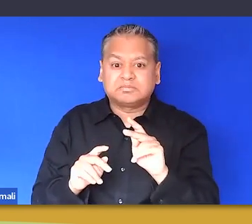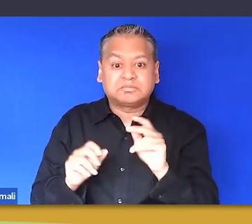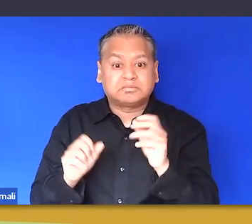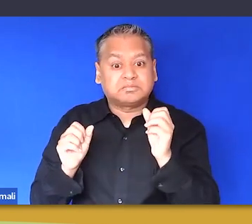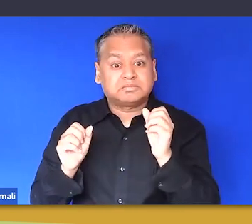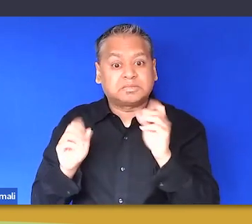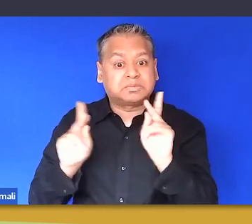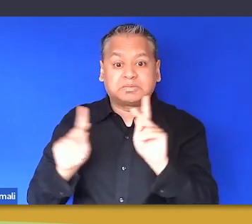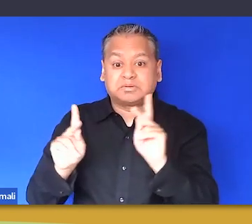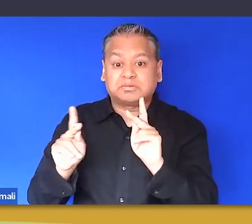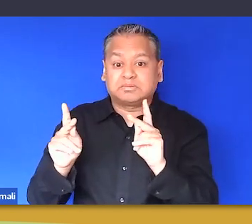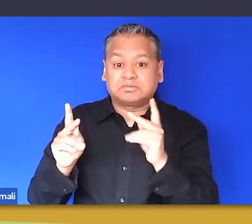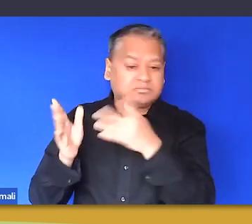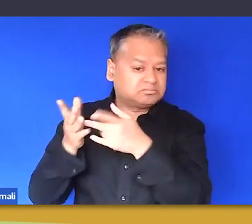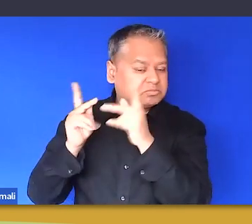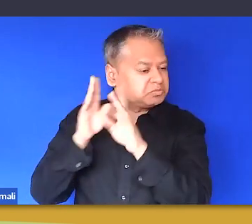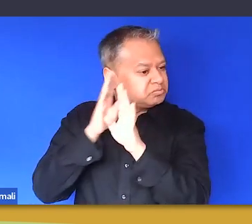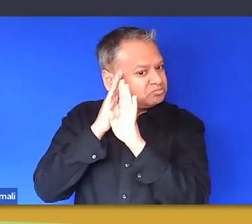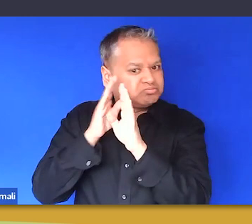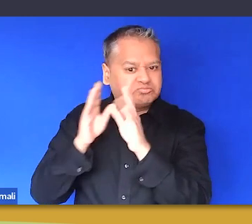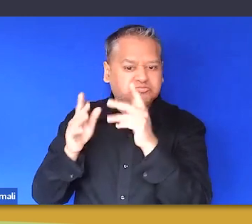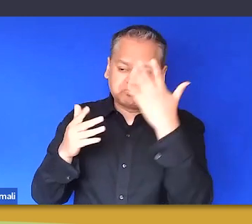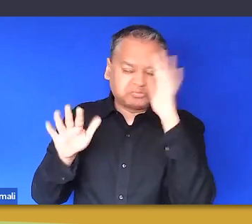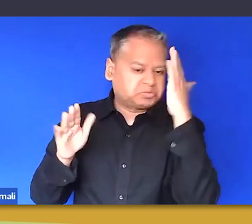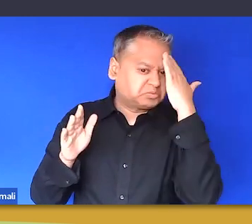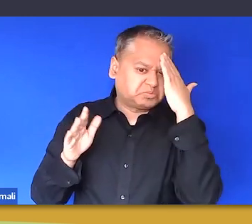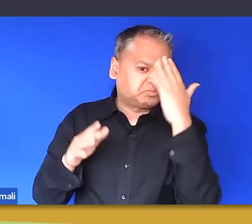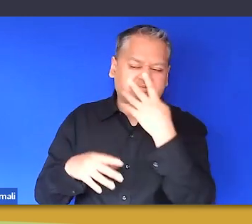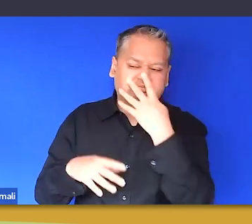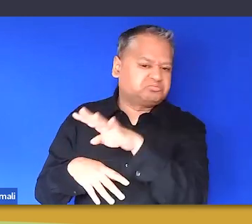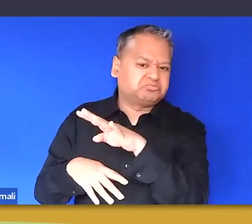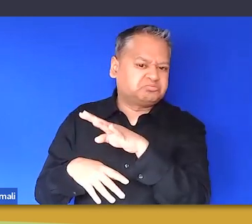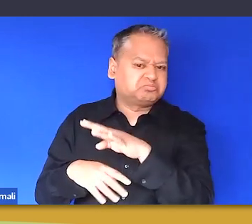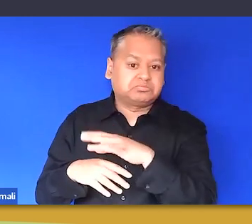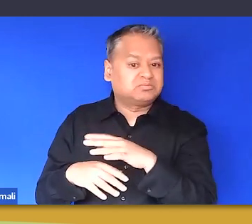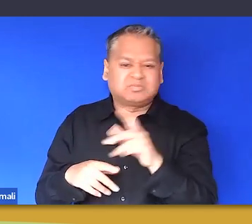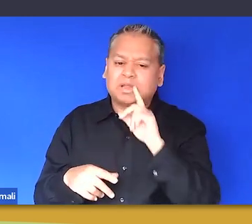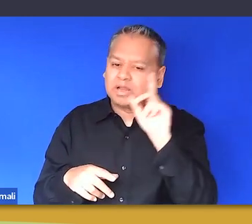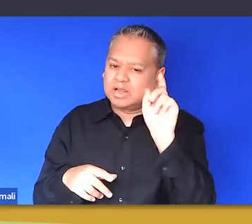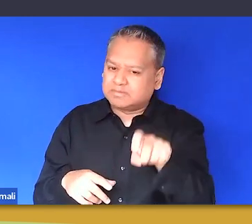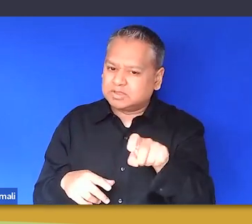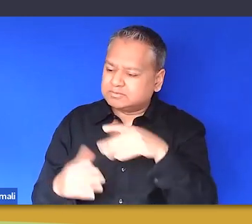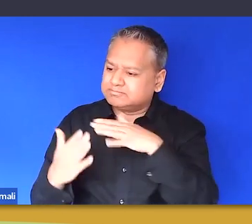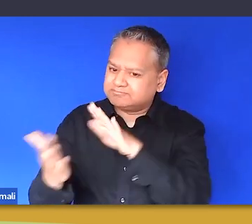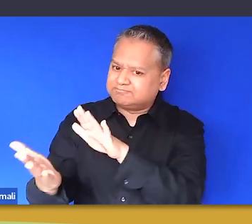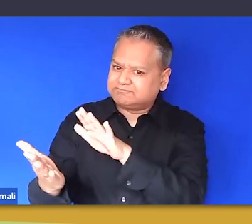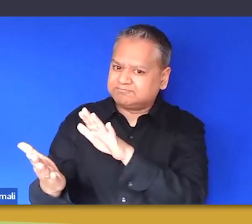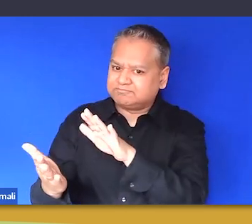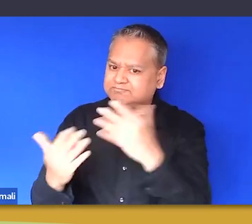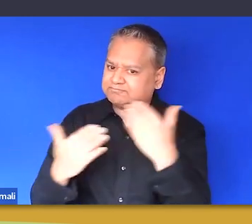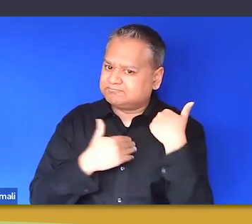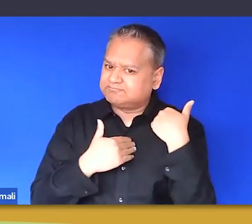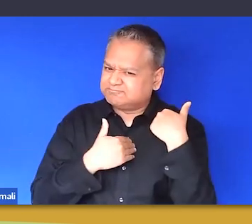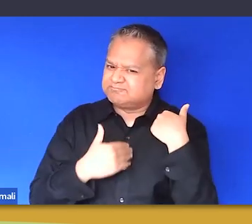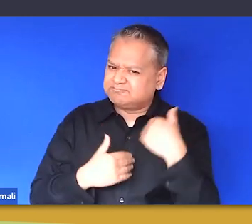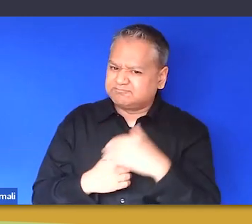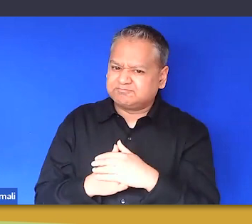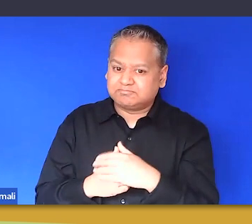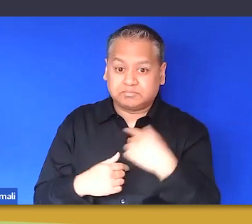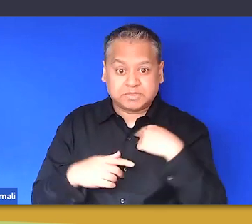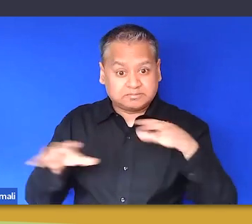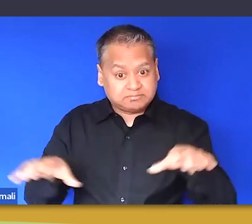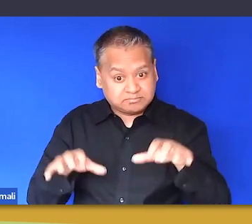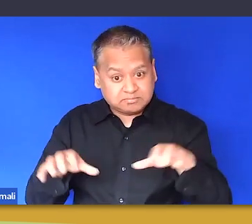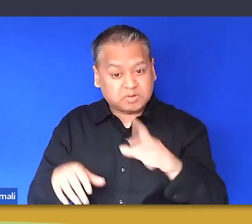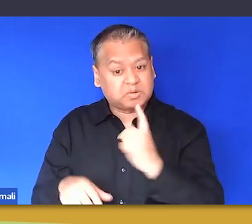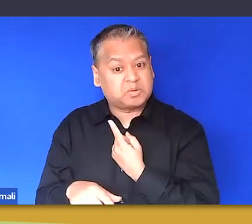crimes. As one person, I can't do this work alone. However, with the support of so many organizations behind me, I